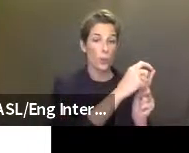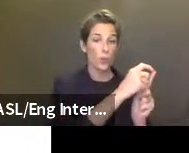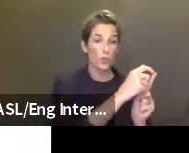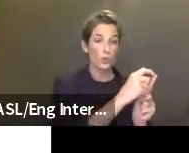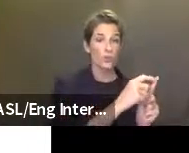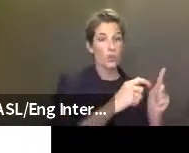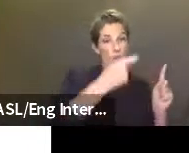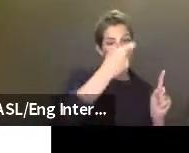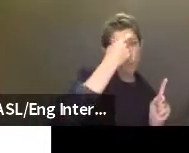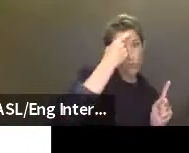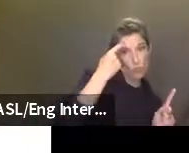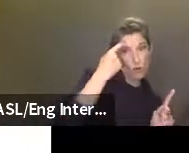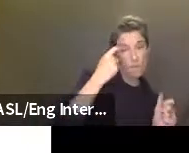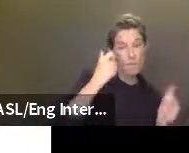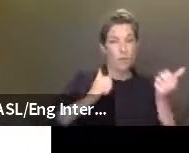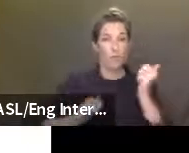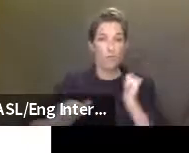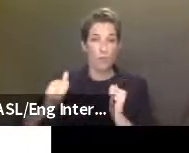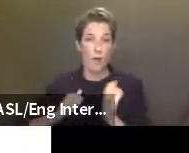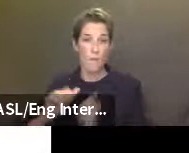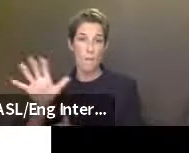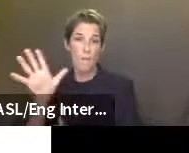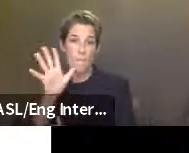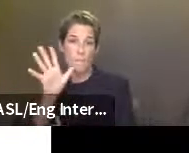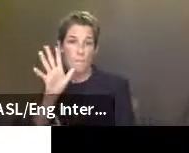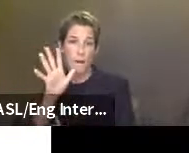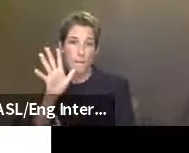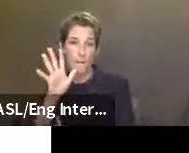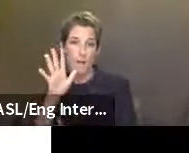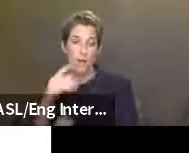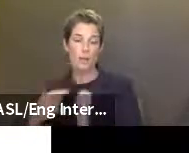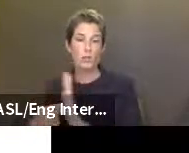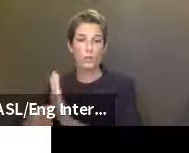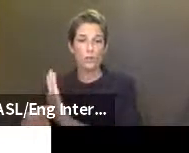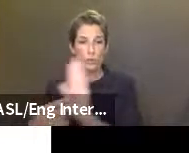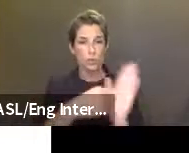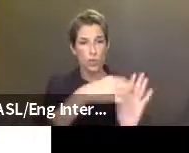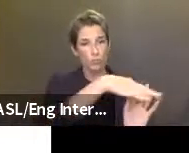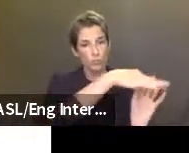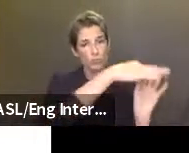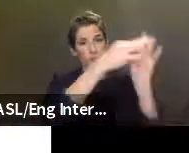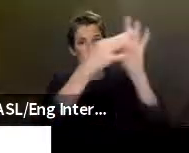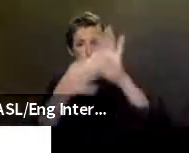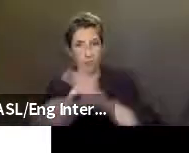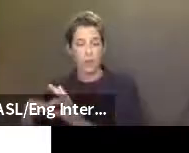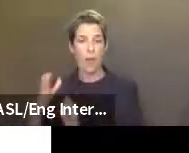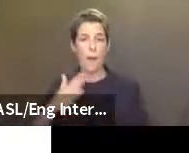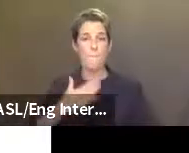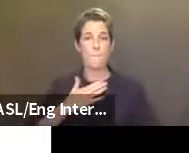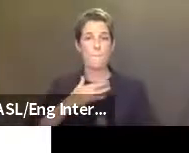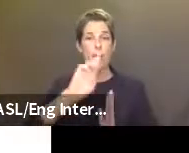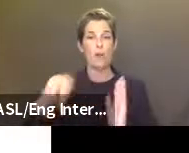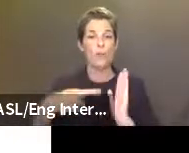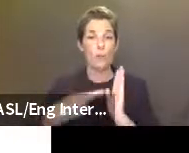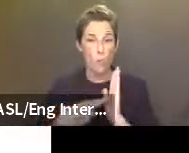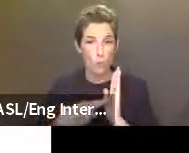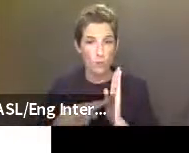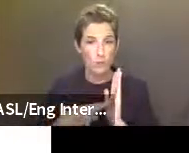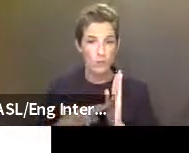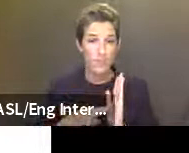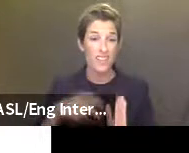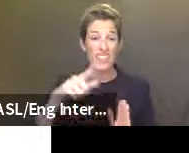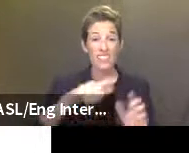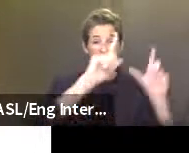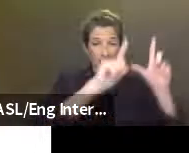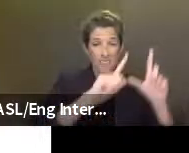painting: trauma, drama, mama. These terms rhyme and provide names for my roles in life. The collage faces